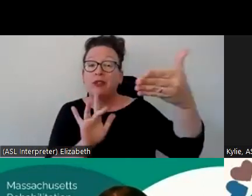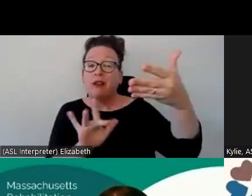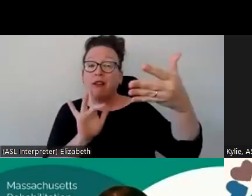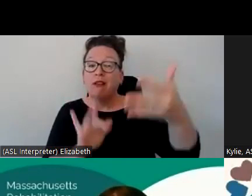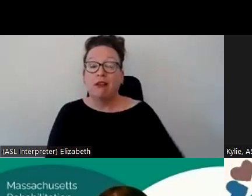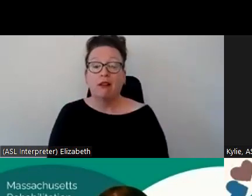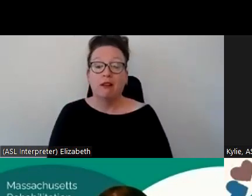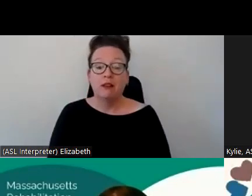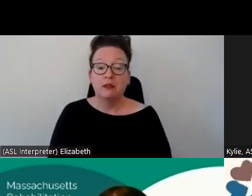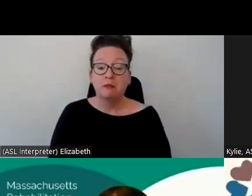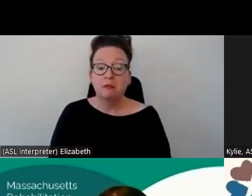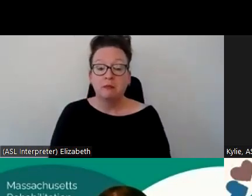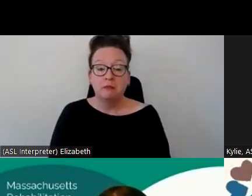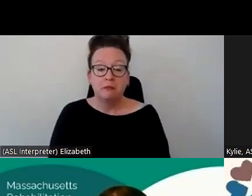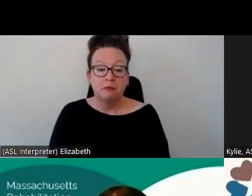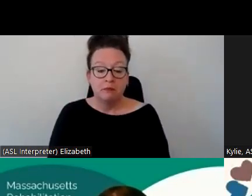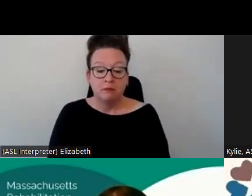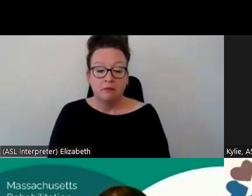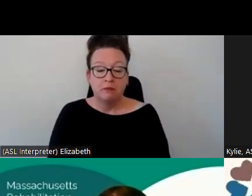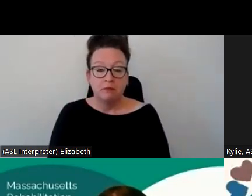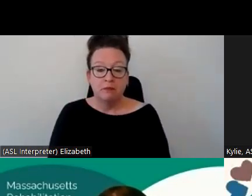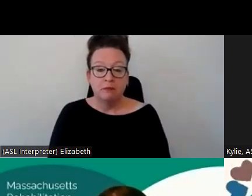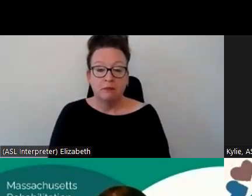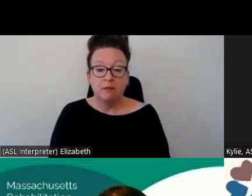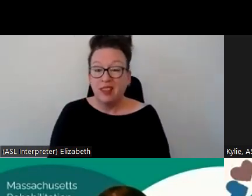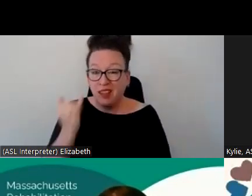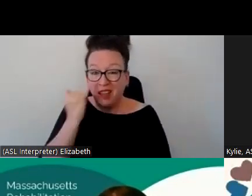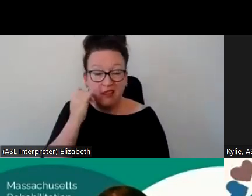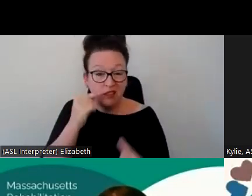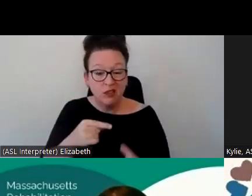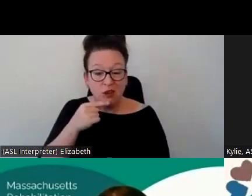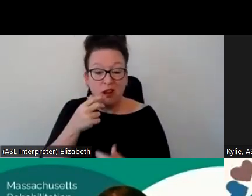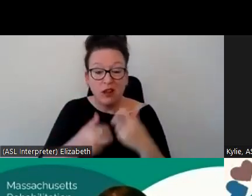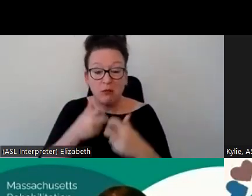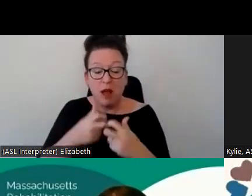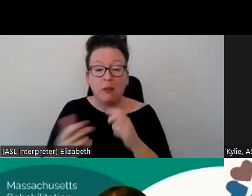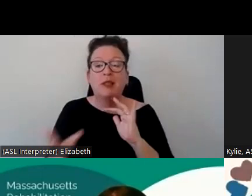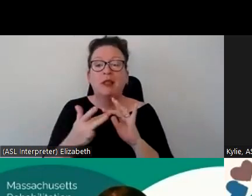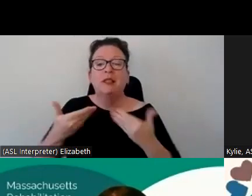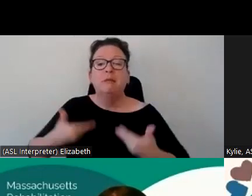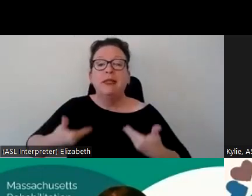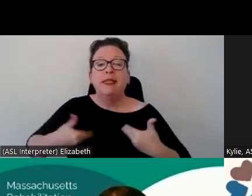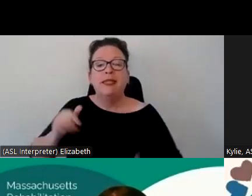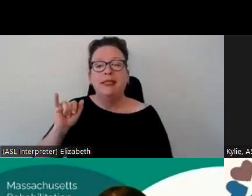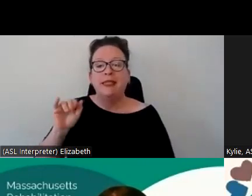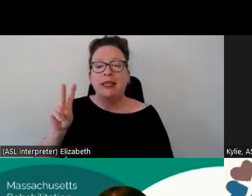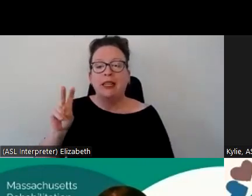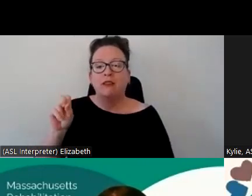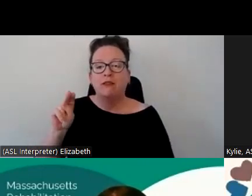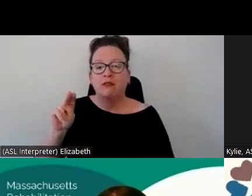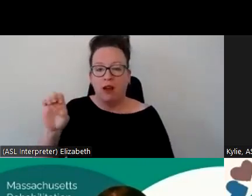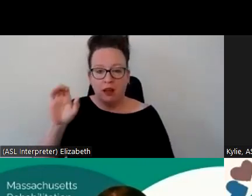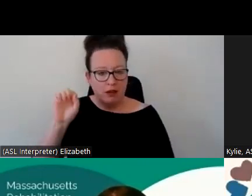the language of your choice. And if you have an issue, please reach out to me. My name is Yvonne, and I will try to help